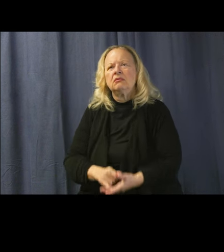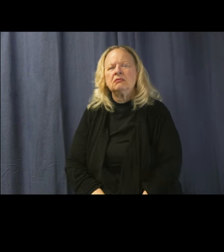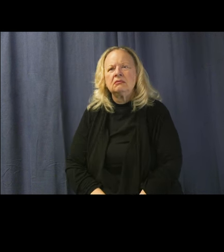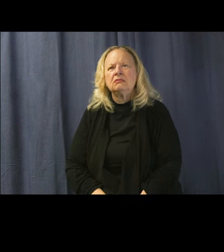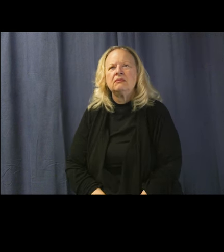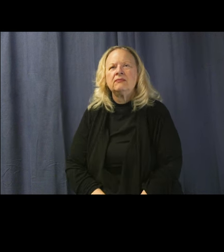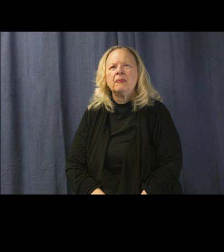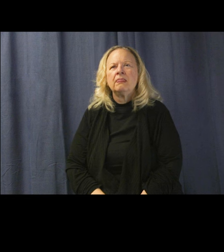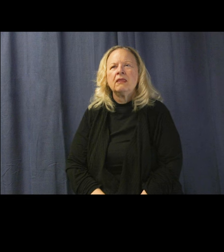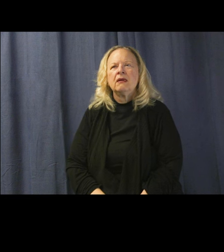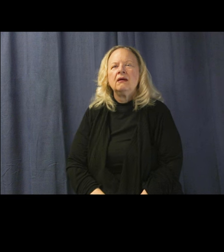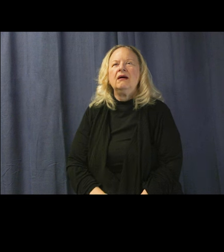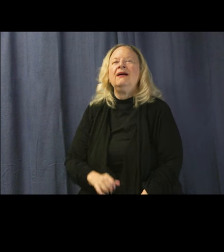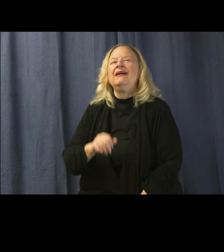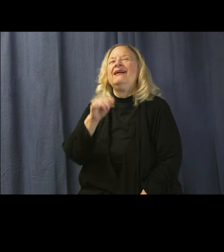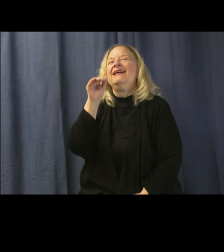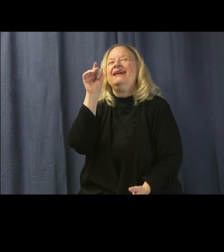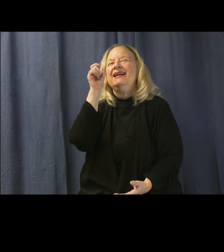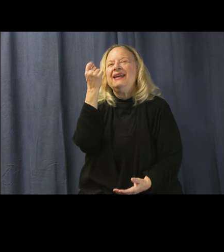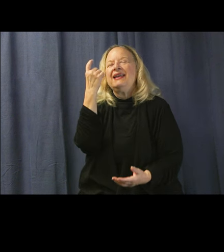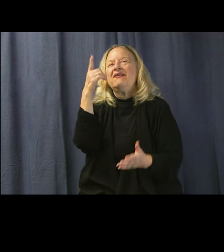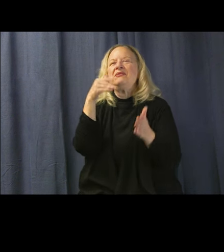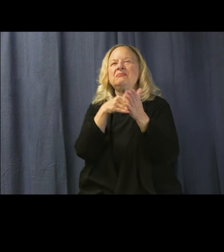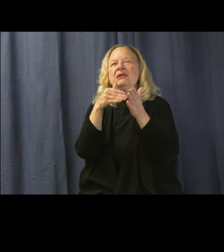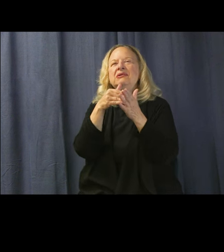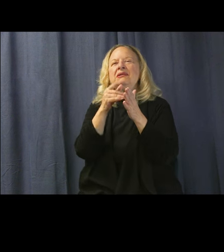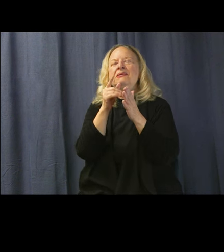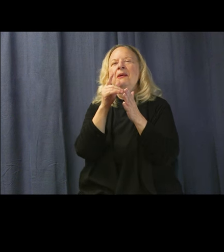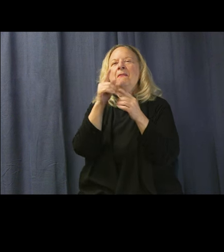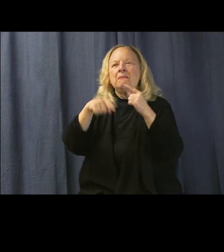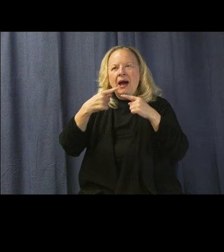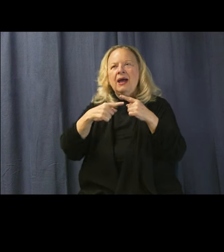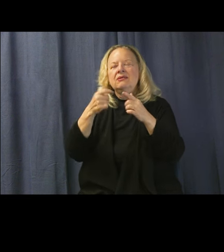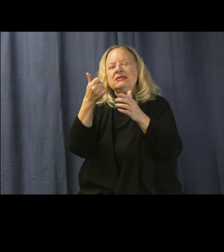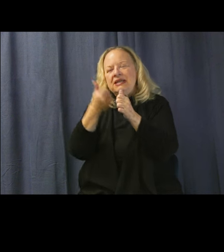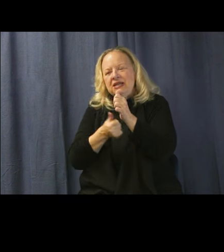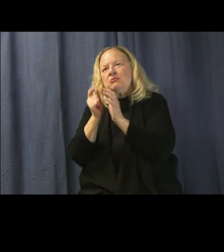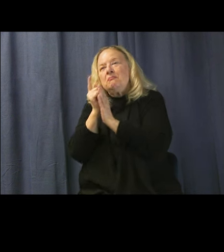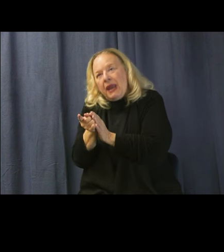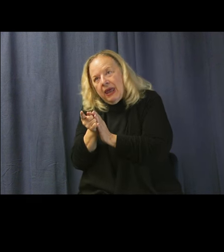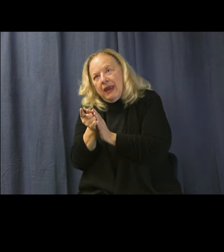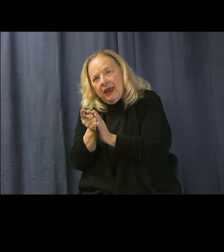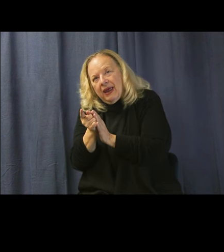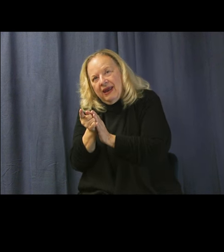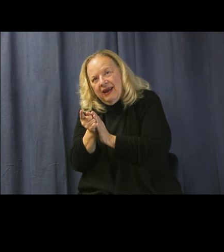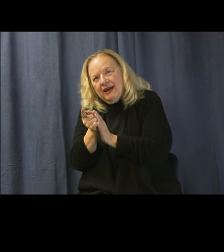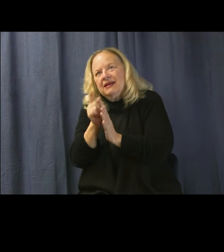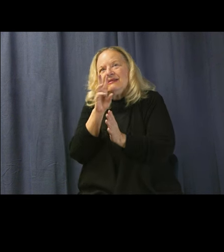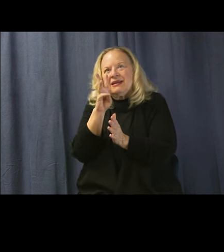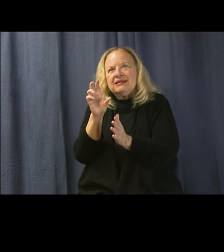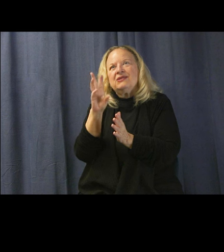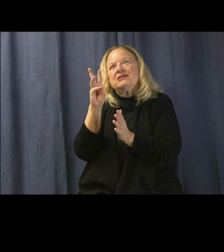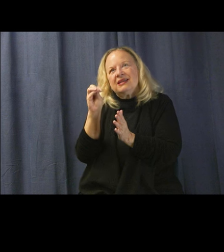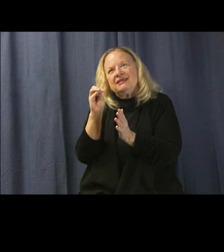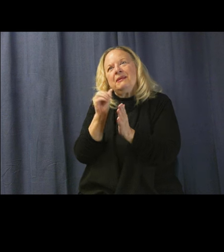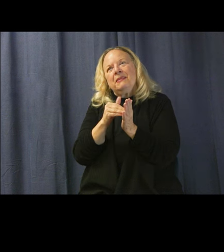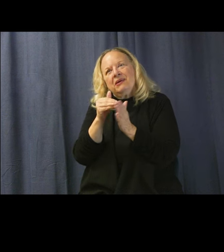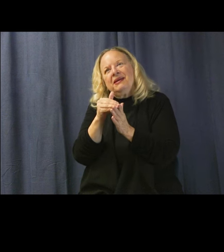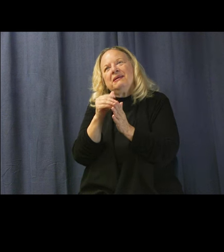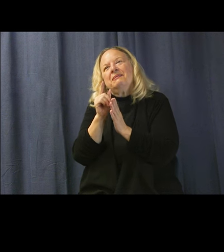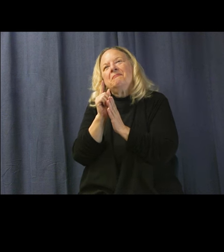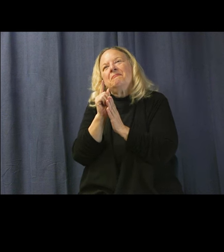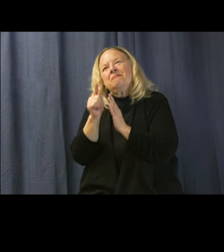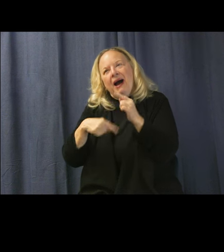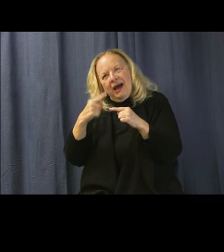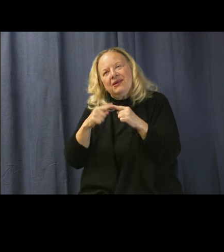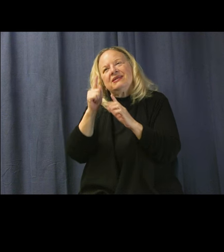Let's make it simpler. That's 11 million miles a minute. That means 660 million